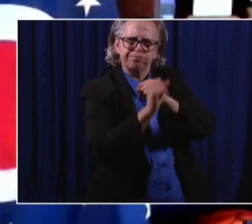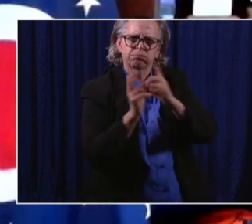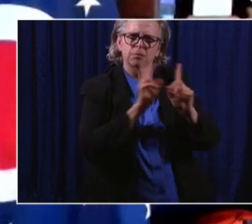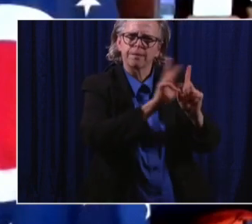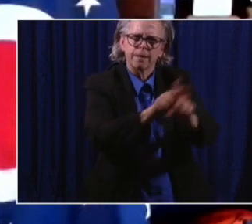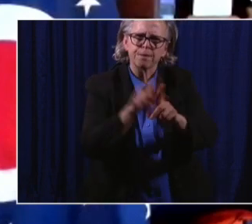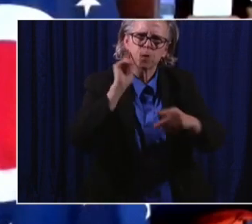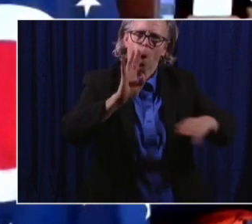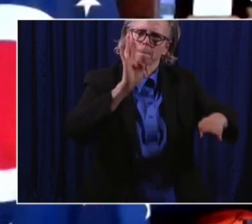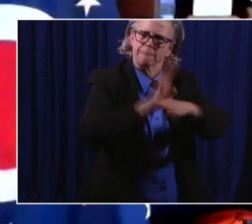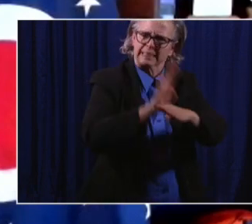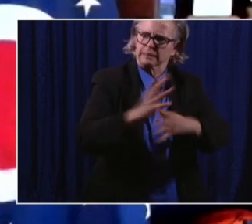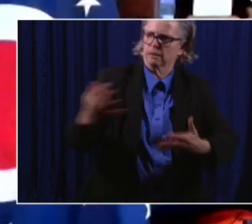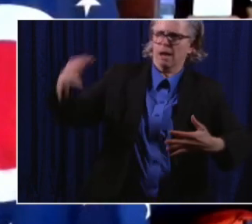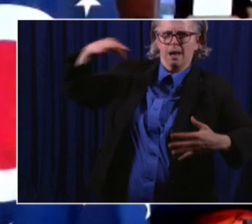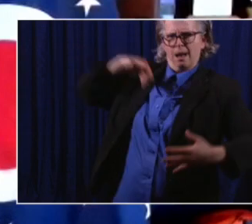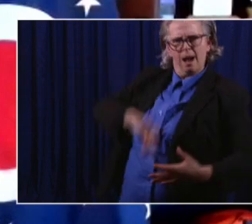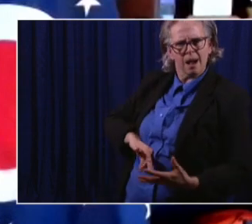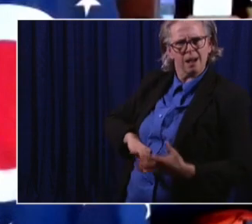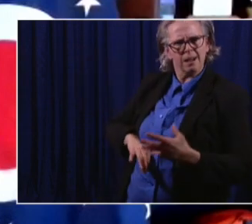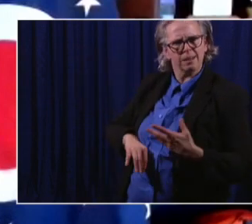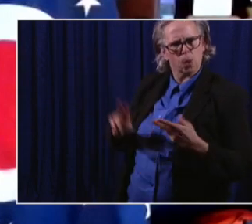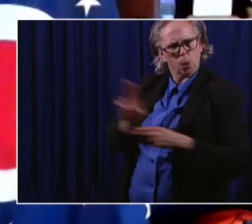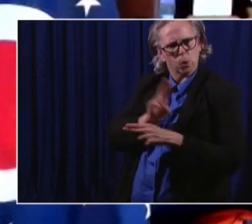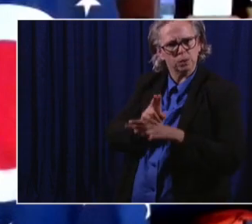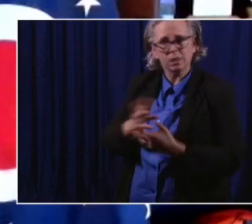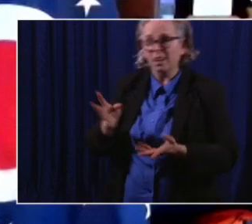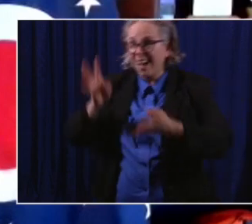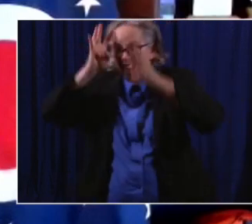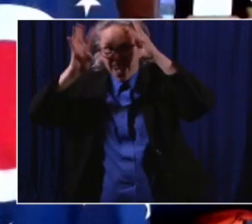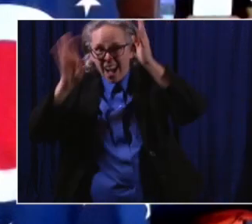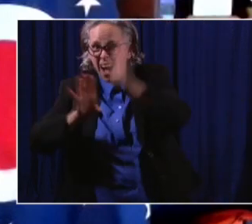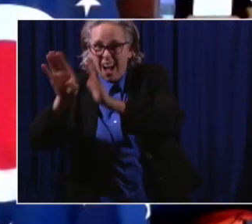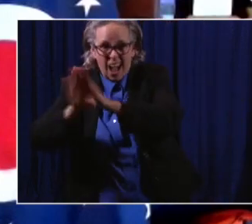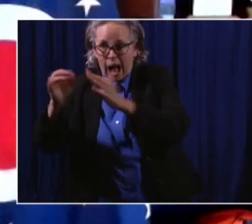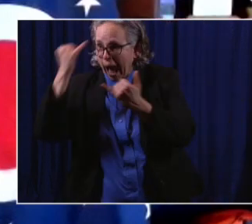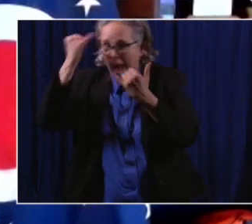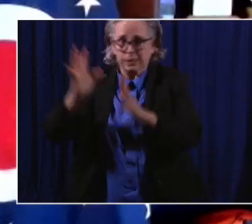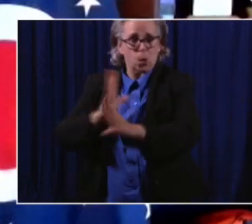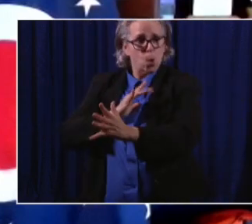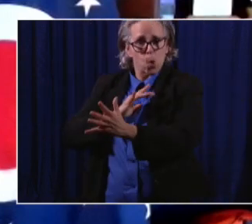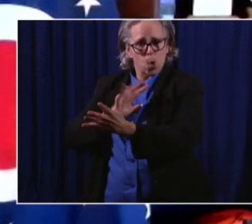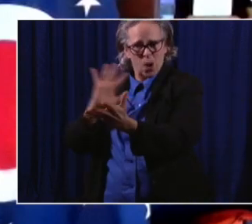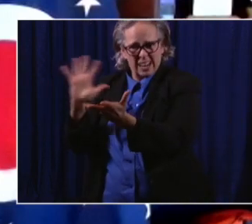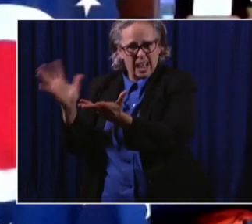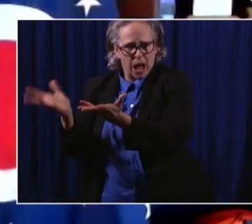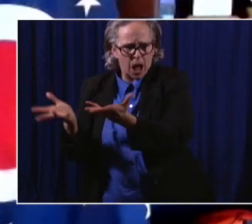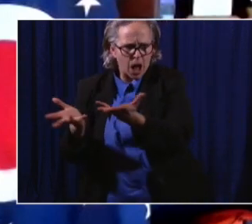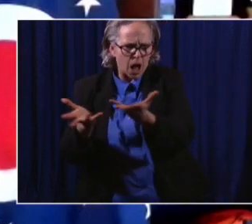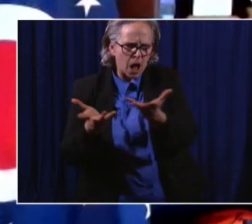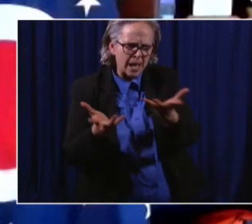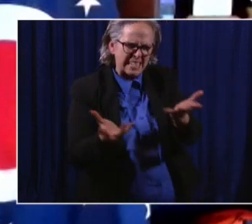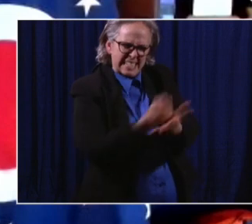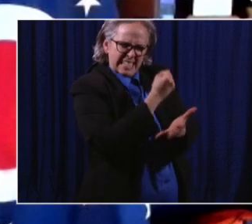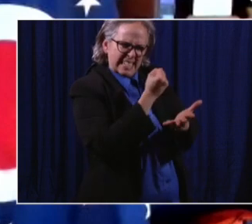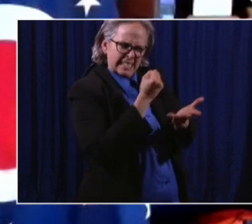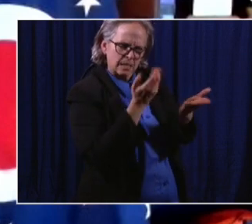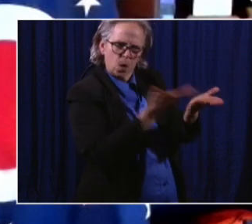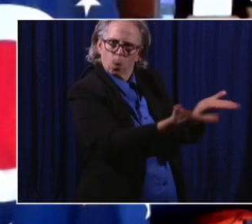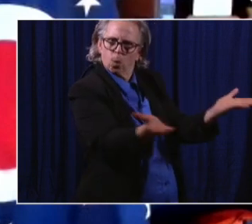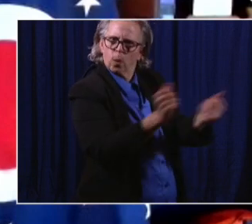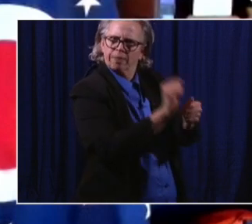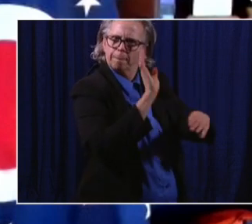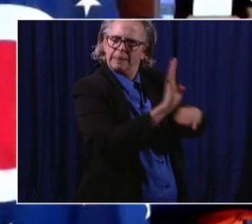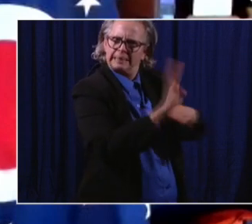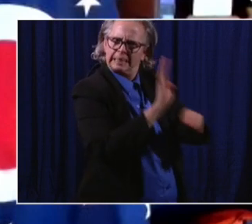improve people's lives. And after this 1-year anniversary, I wanted to give a little report on where we